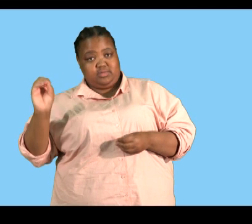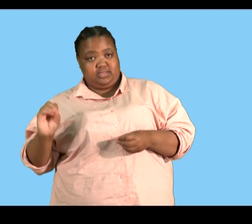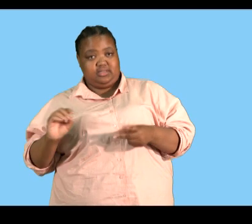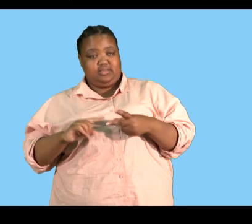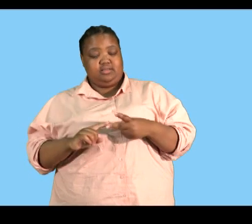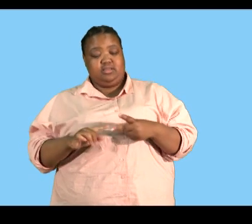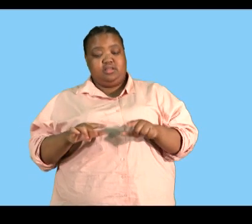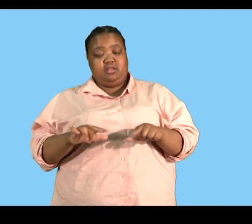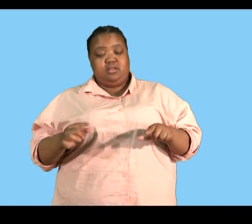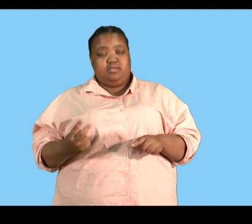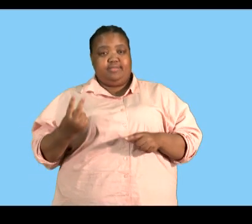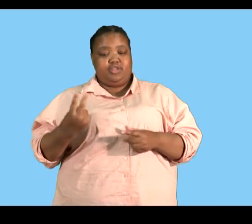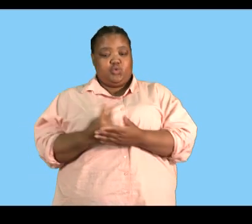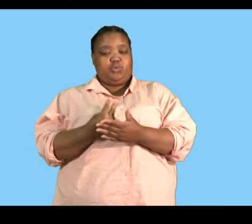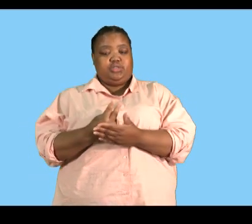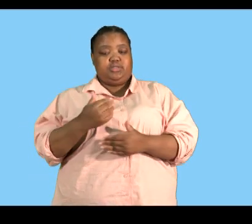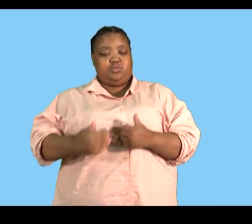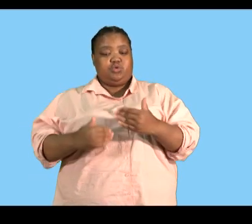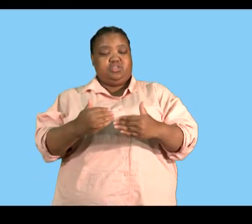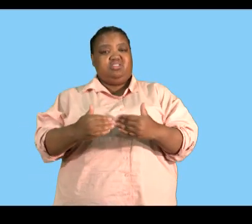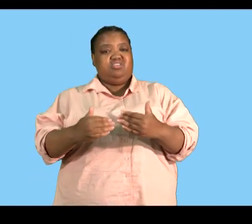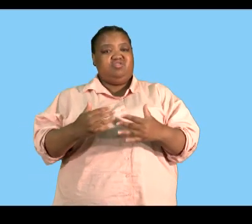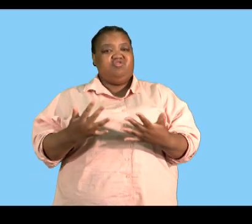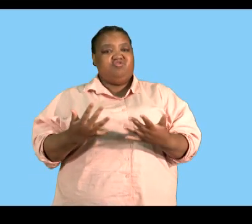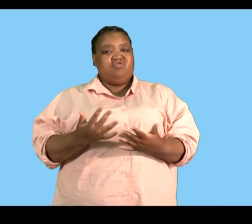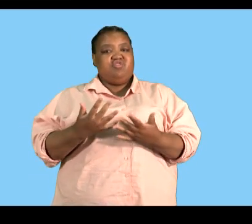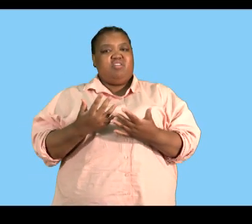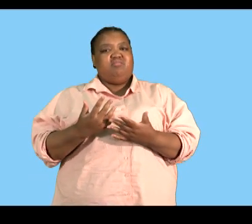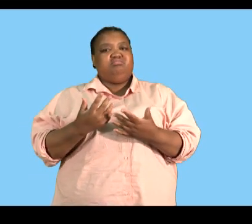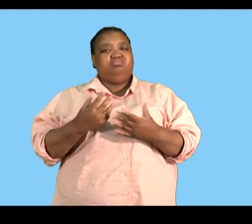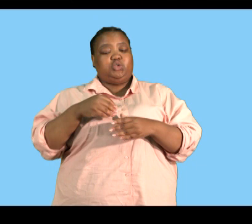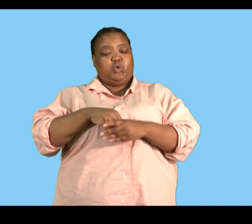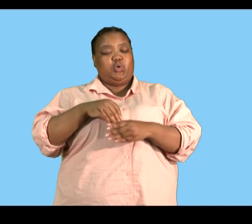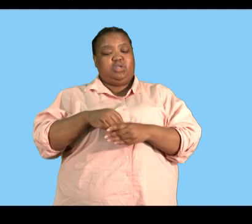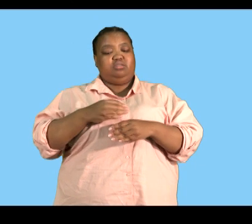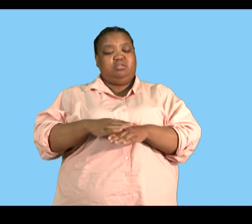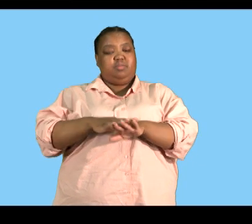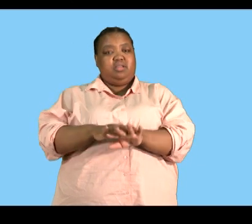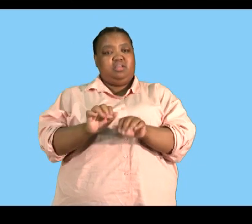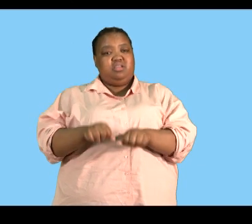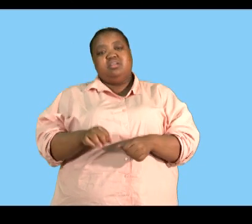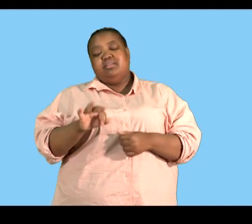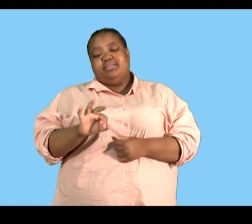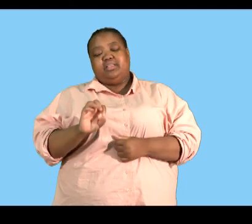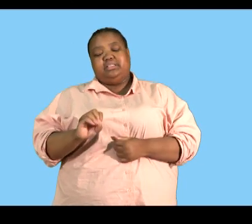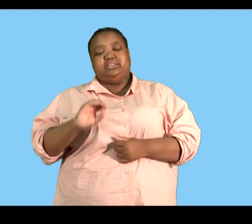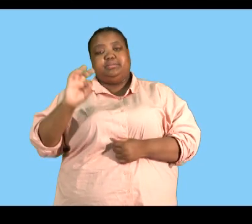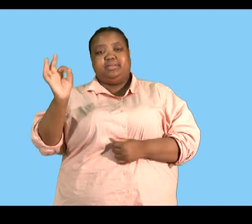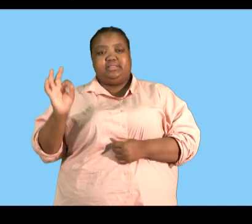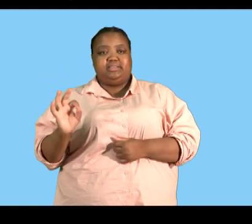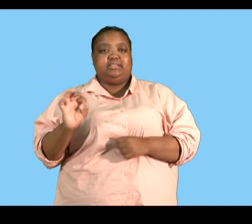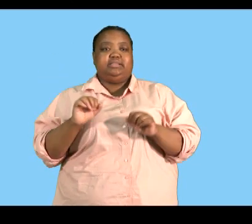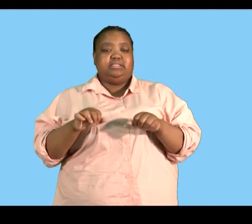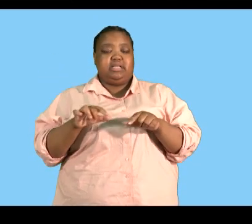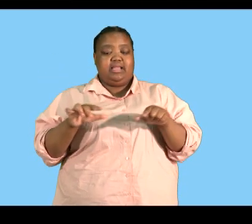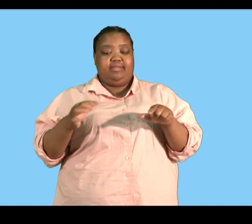Level 2, it will be applying routine procedures in familiar context, and it could also be 30% of the